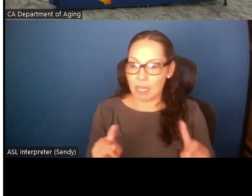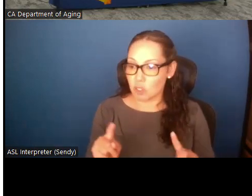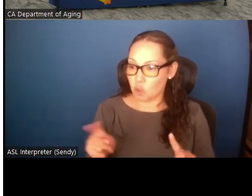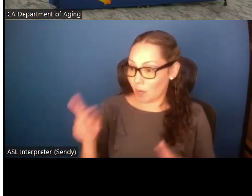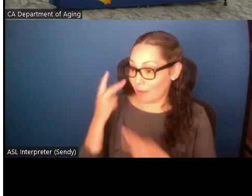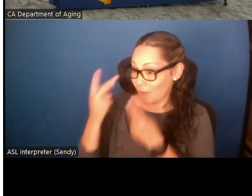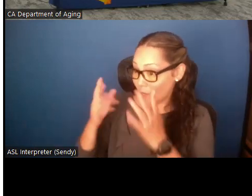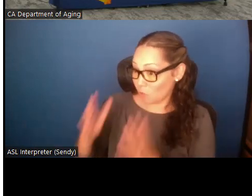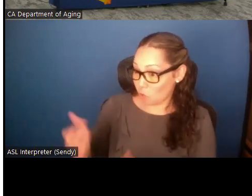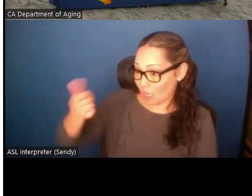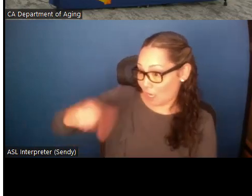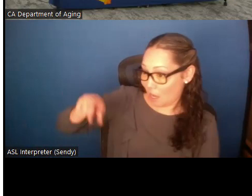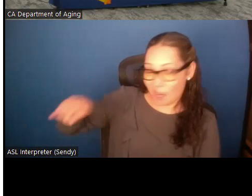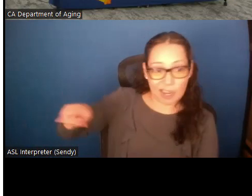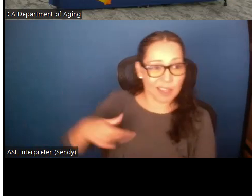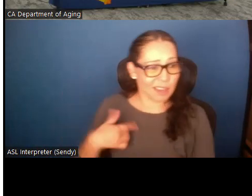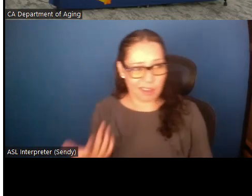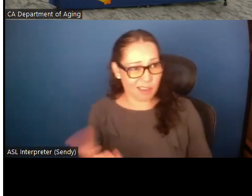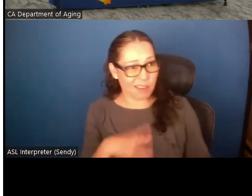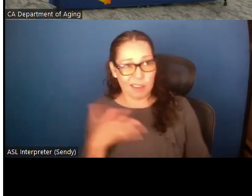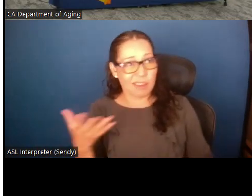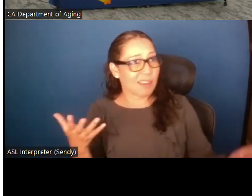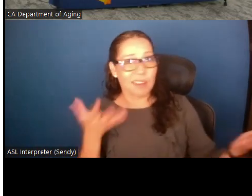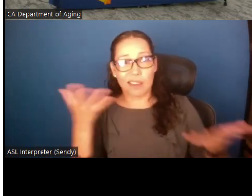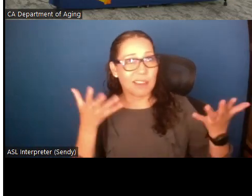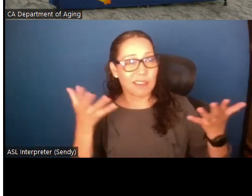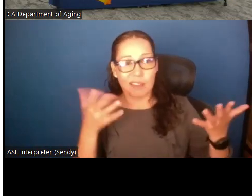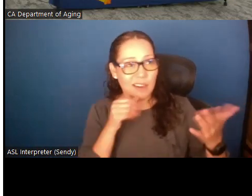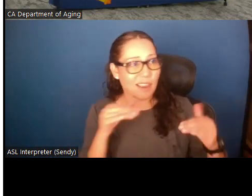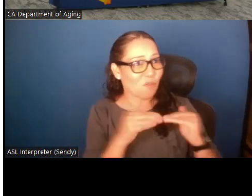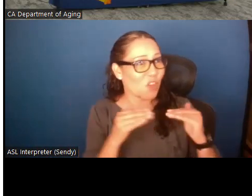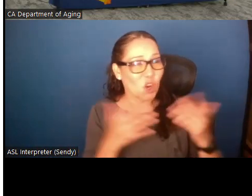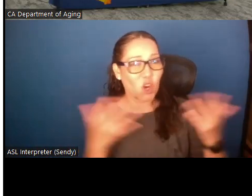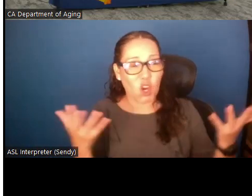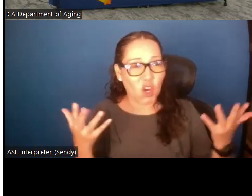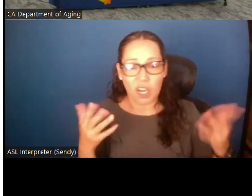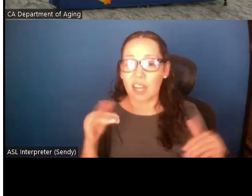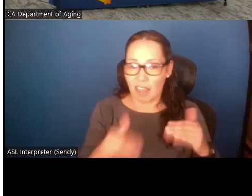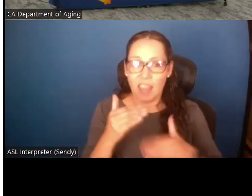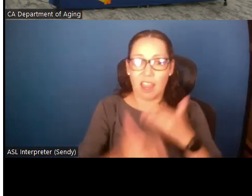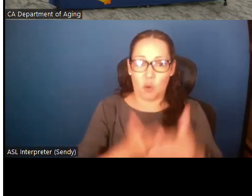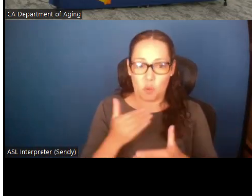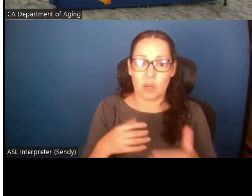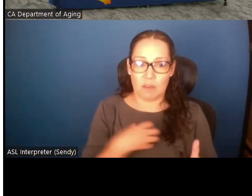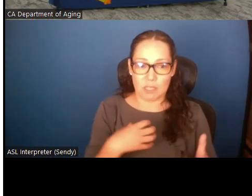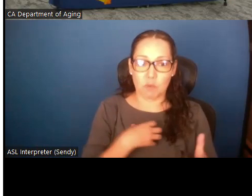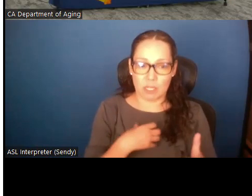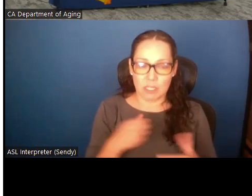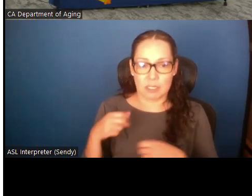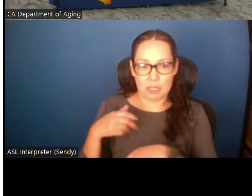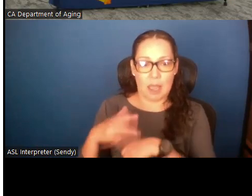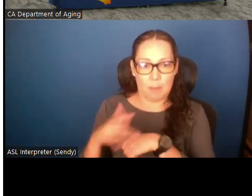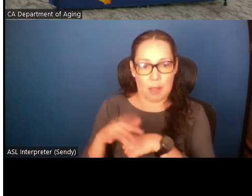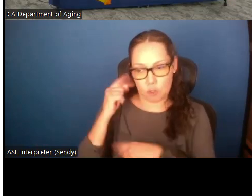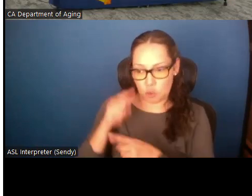and they felt that they were denied unfairly, this grievance process would be available to them.